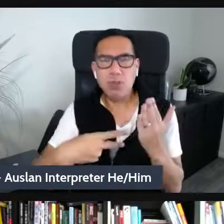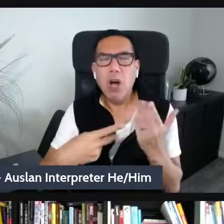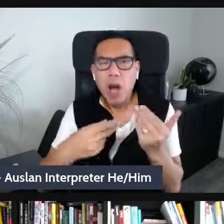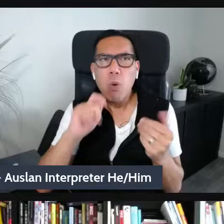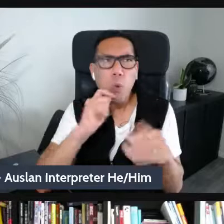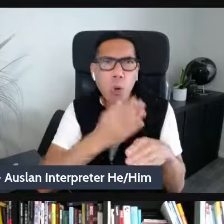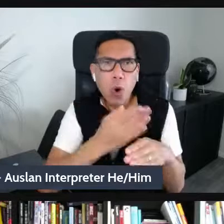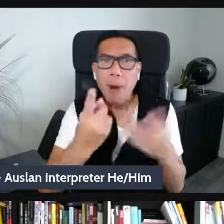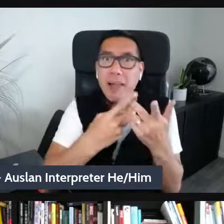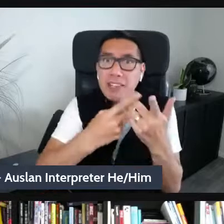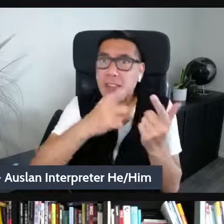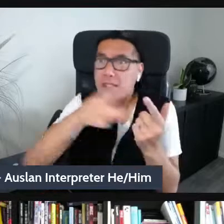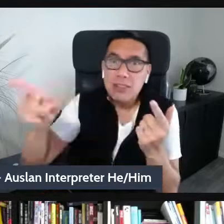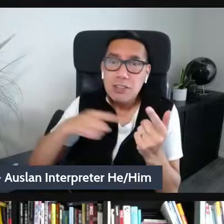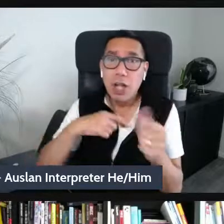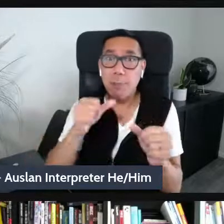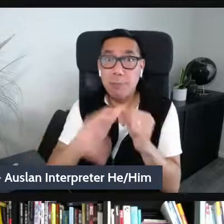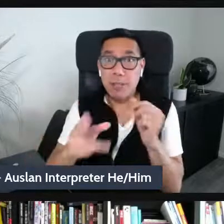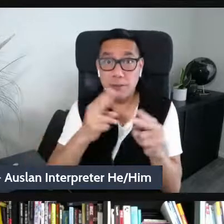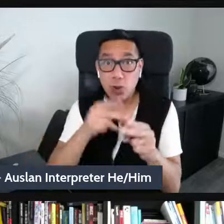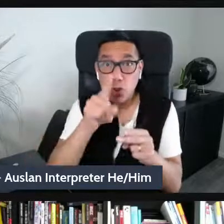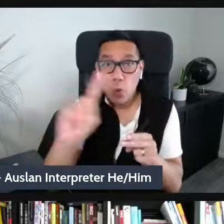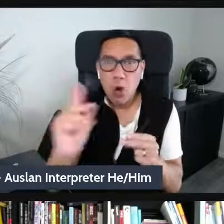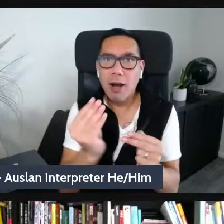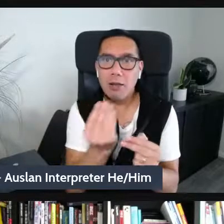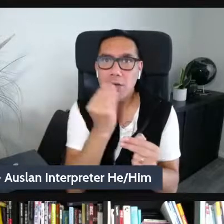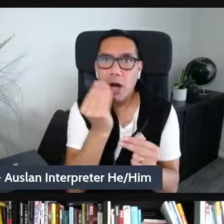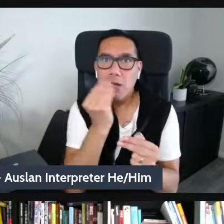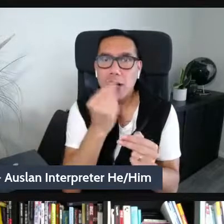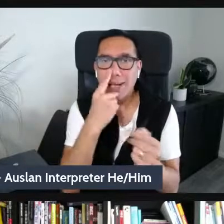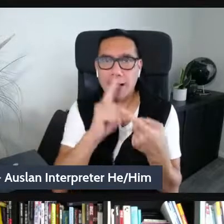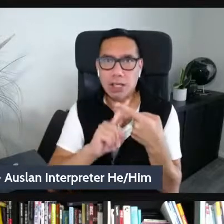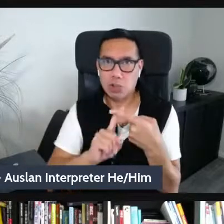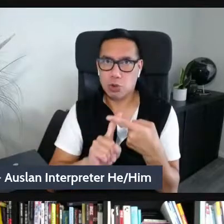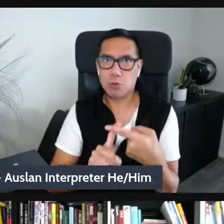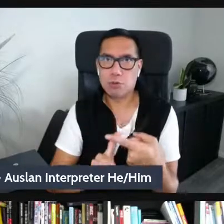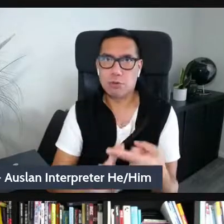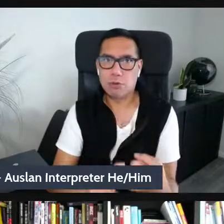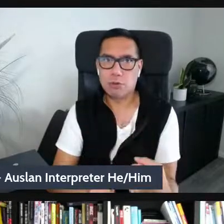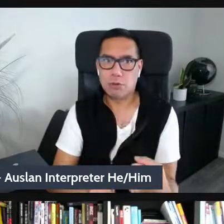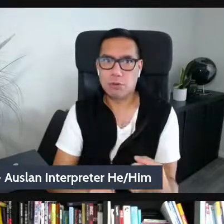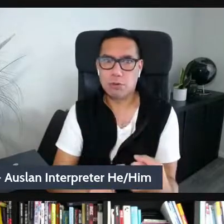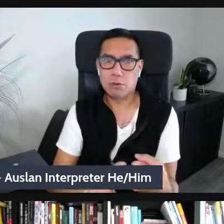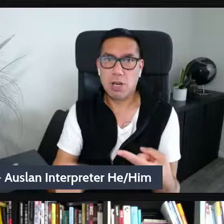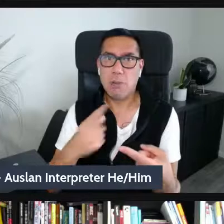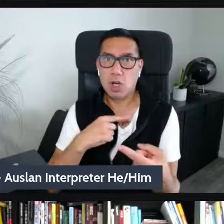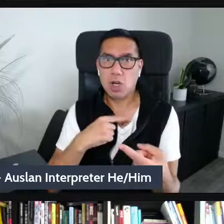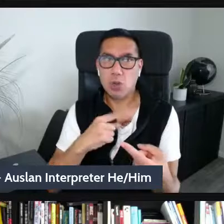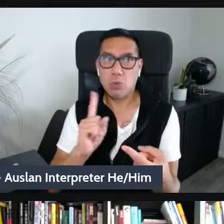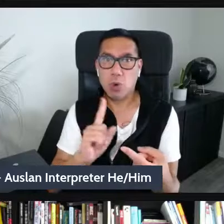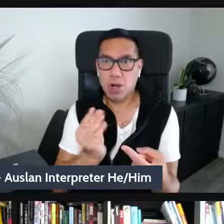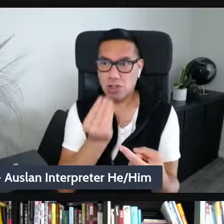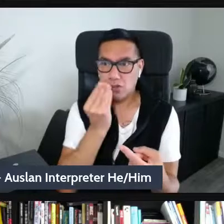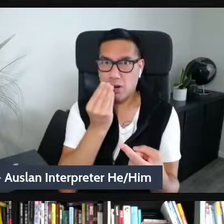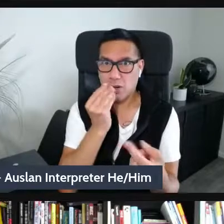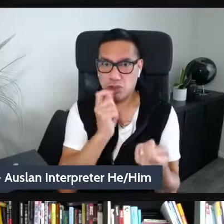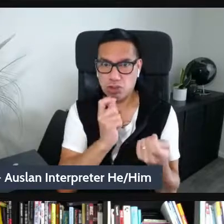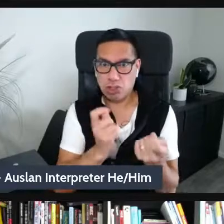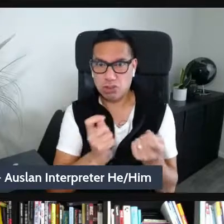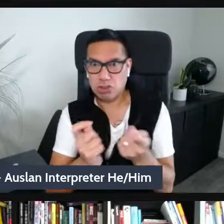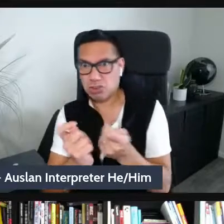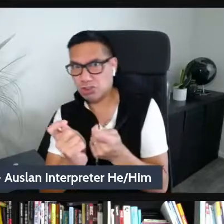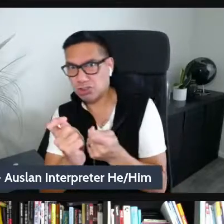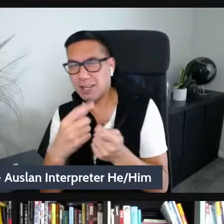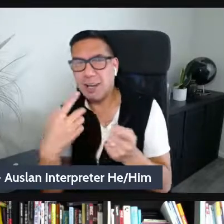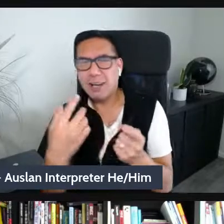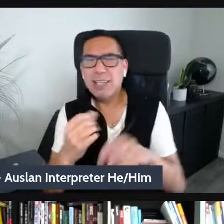is the one that you can stick to, because health changes from a diet take time to accrue. So we want to make sure that you